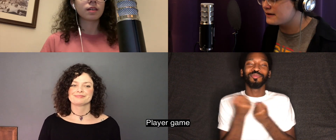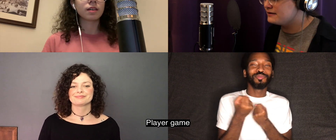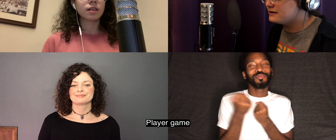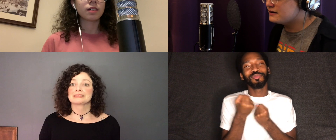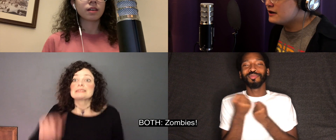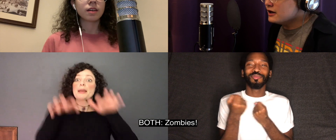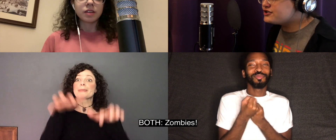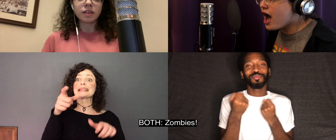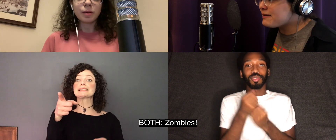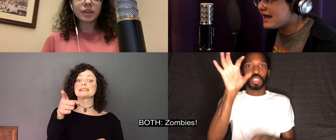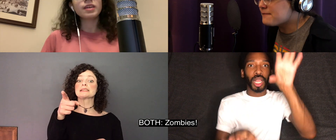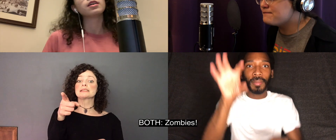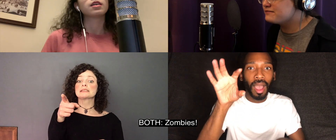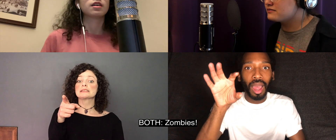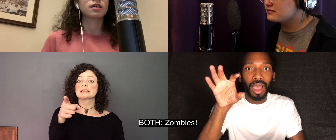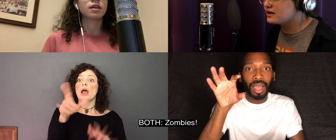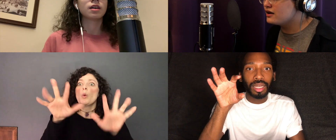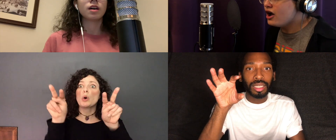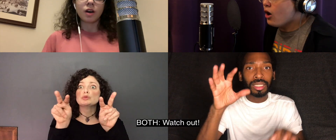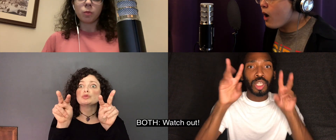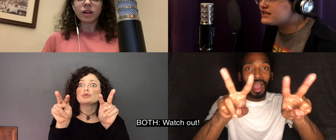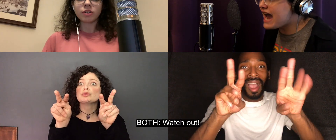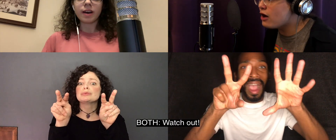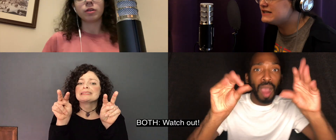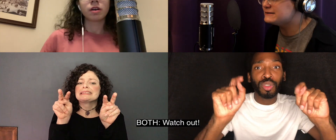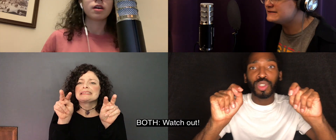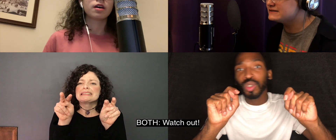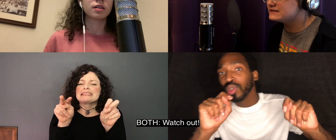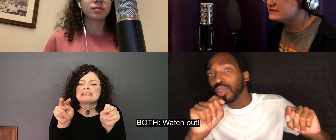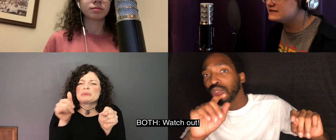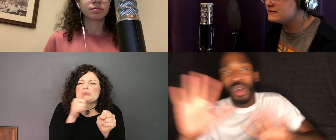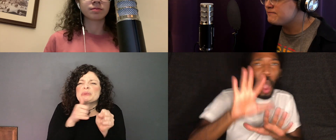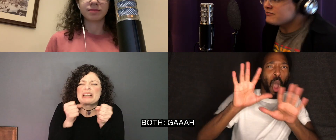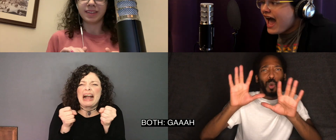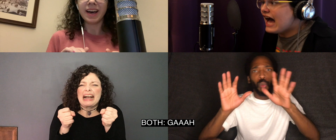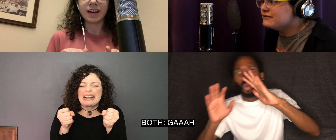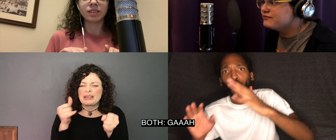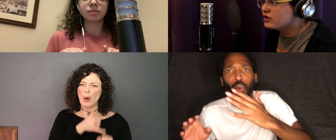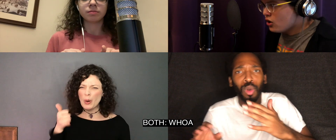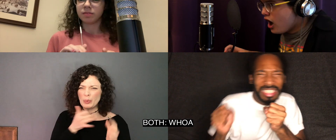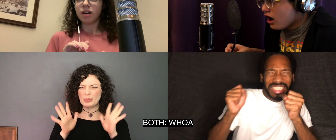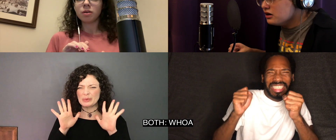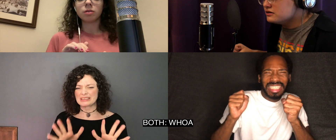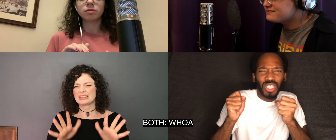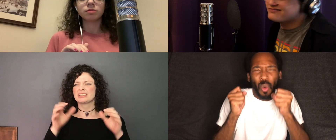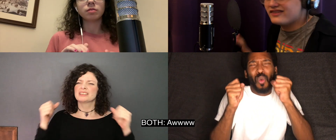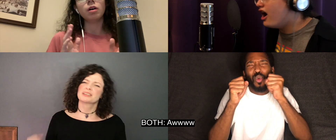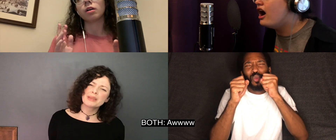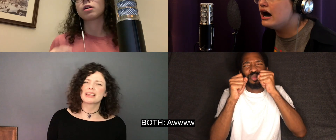game. Zombie, watch out! Ah!